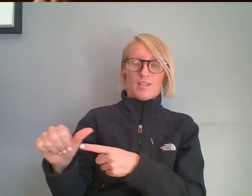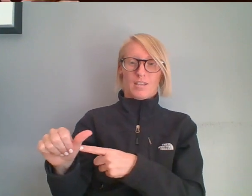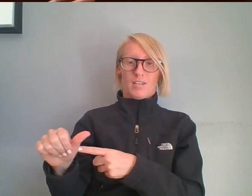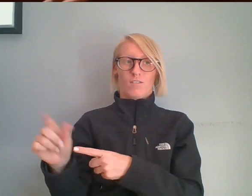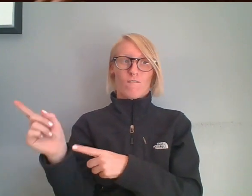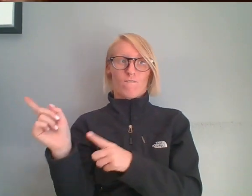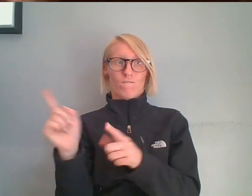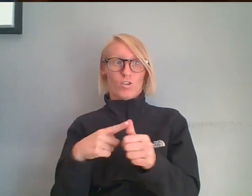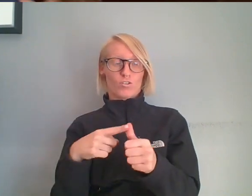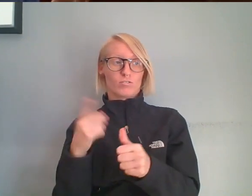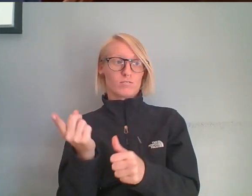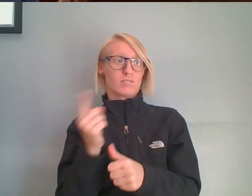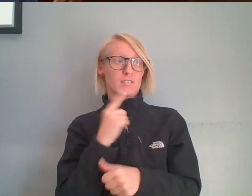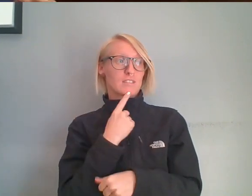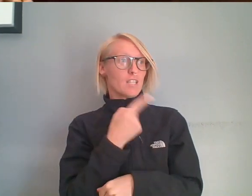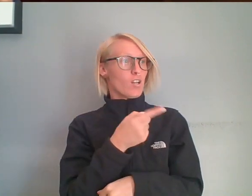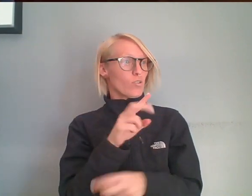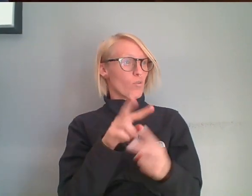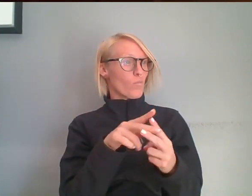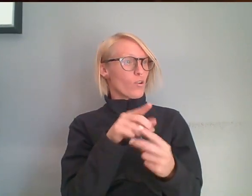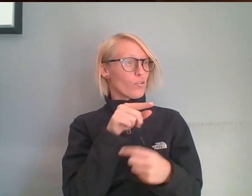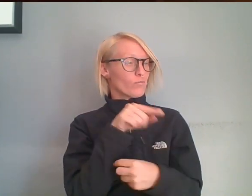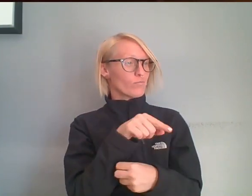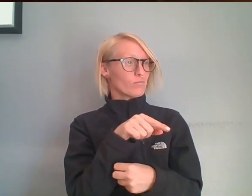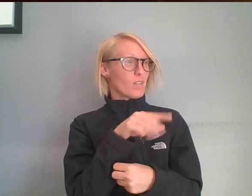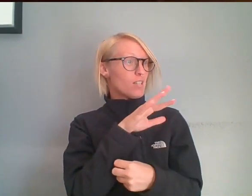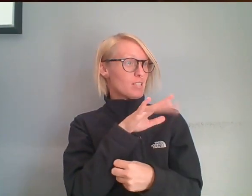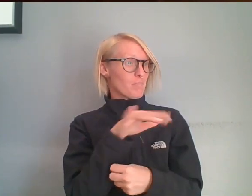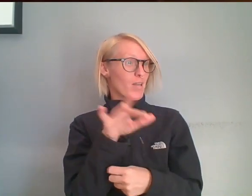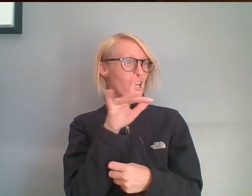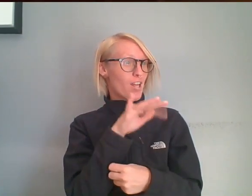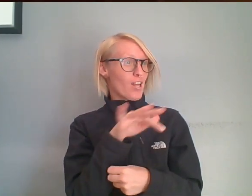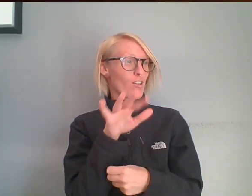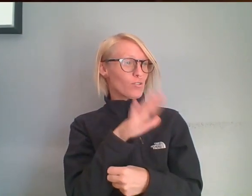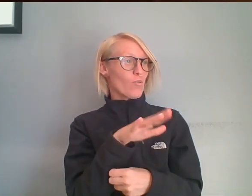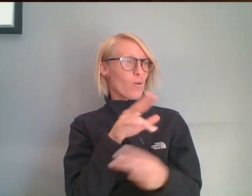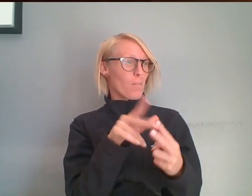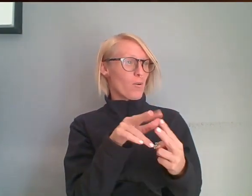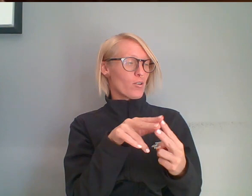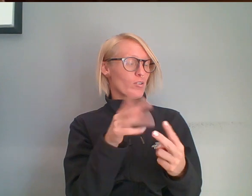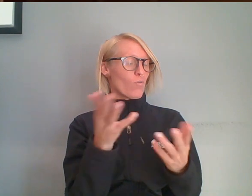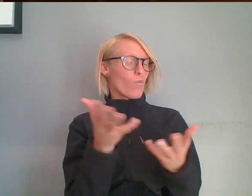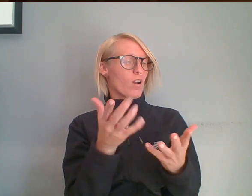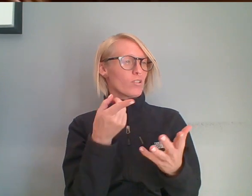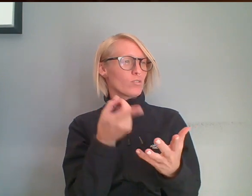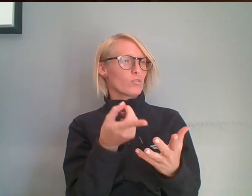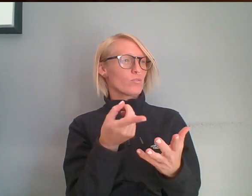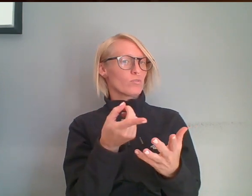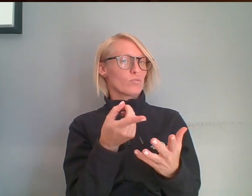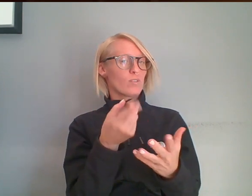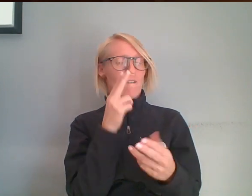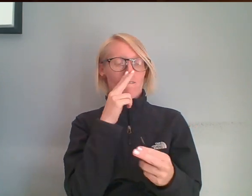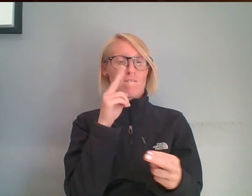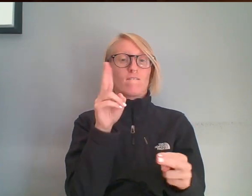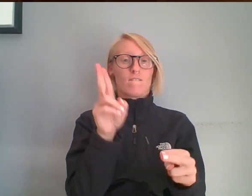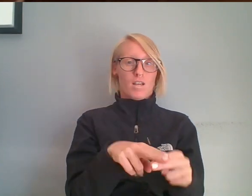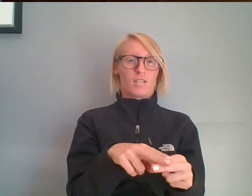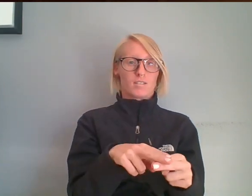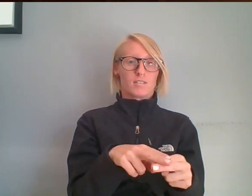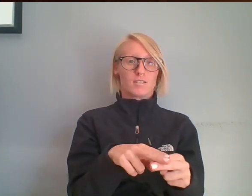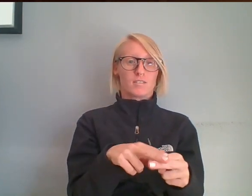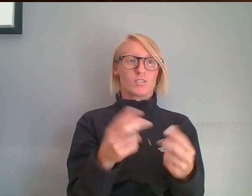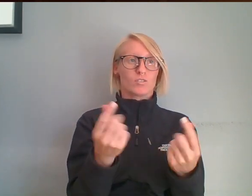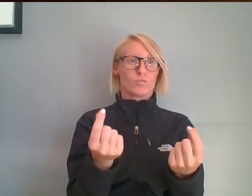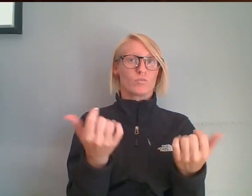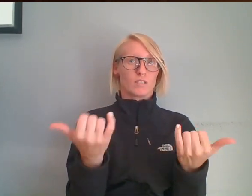You are simply going to tell your partner, actually you're going to spell to your partner what it is of fun, something of fun, that